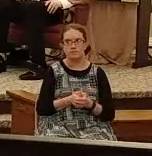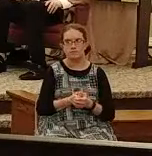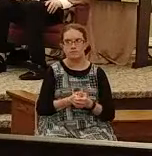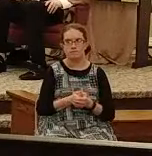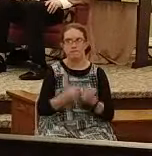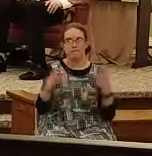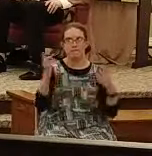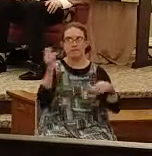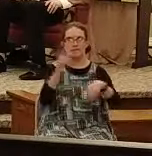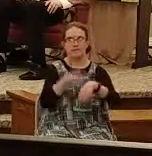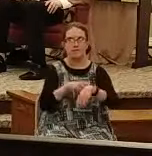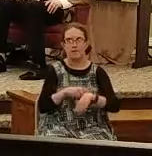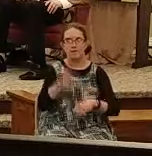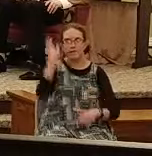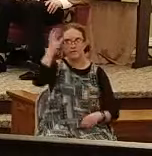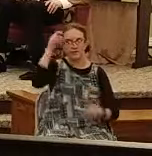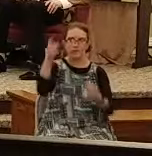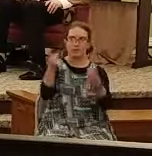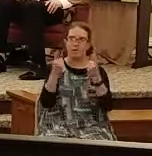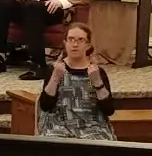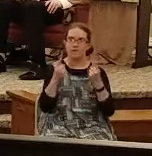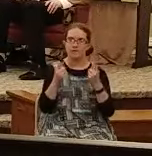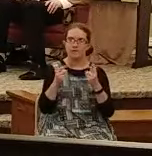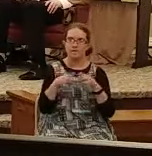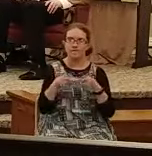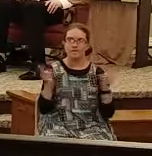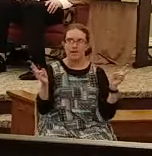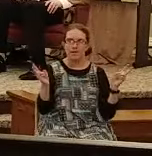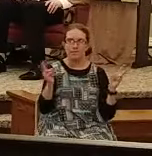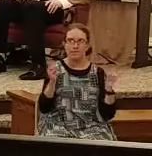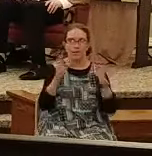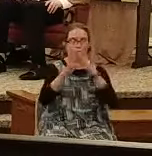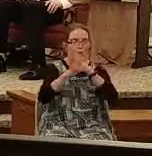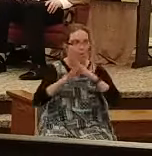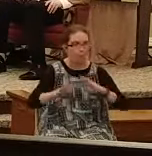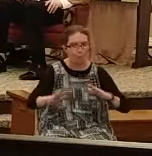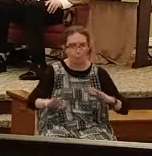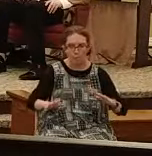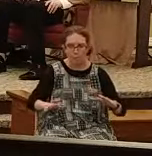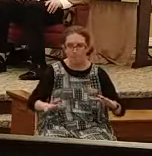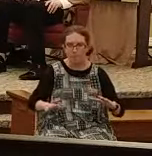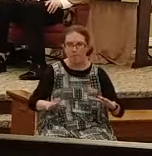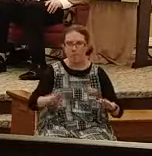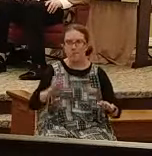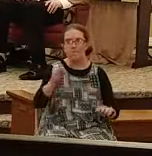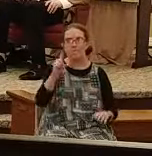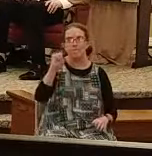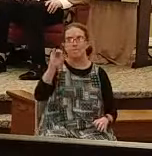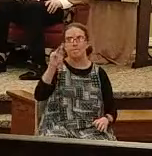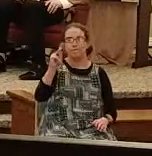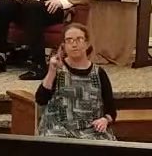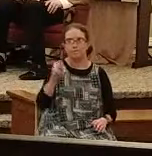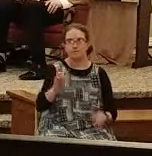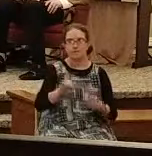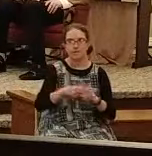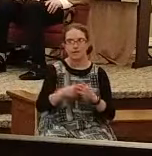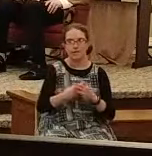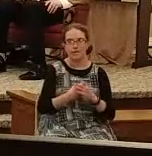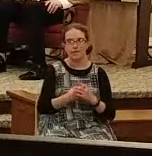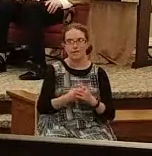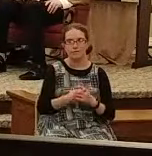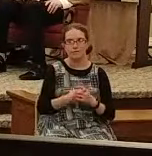But many times the devil comes in so quietly and so slick, amen, that we begin to